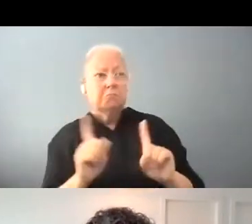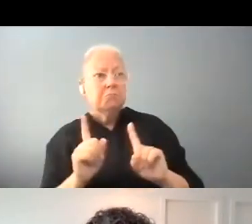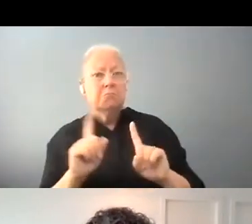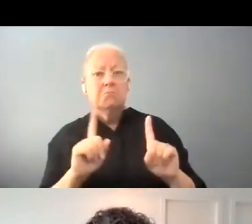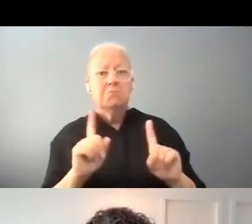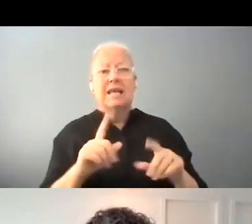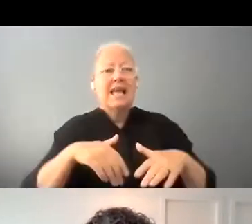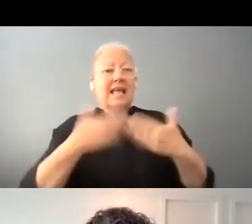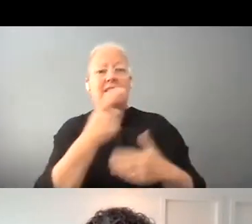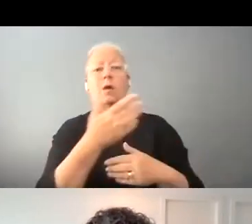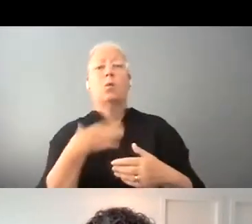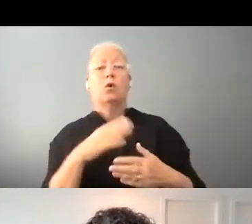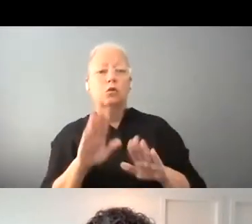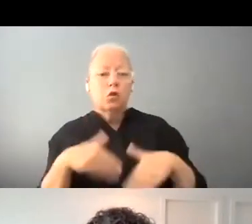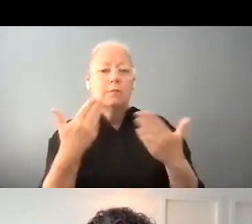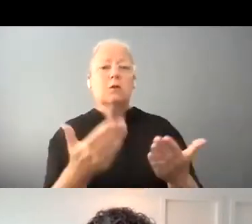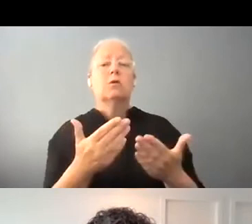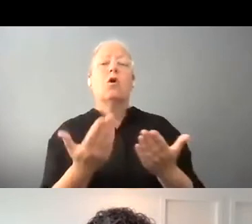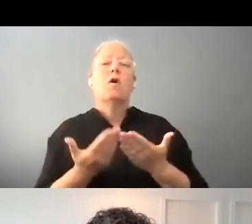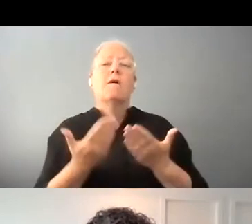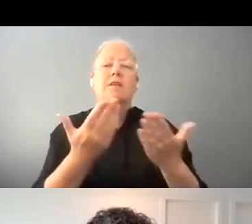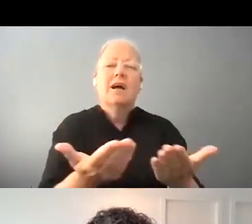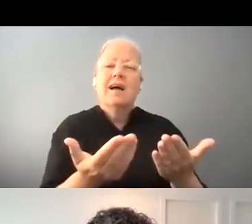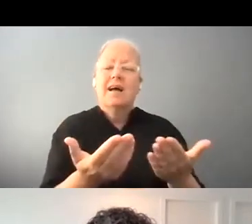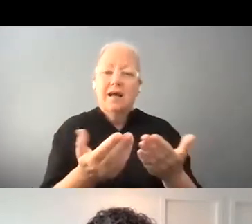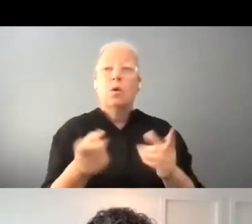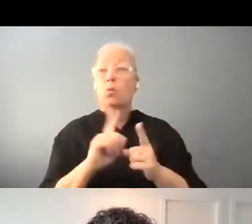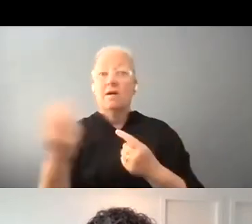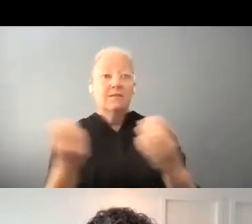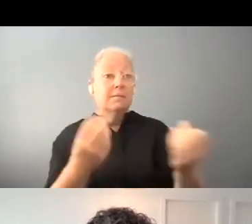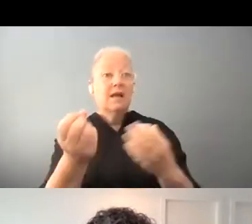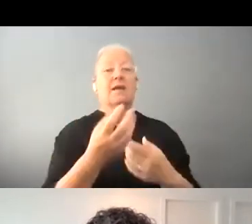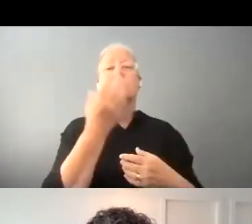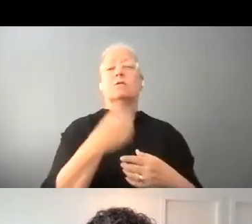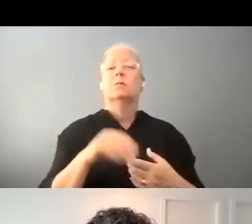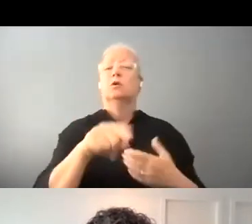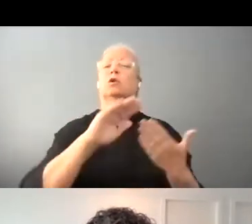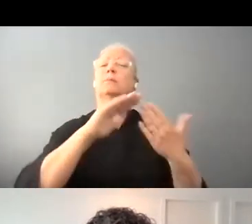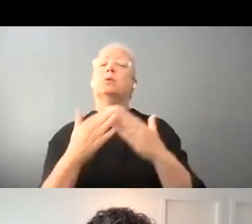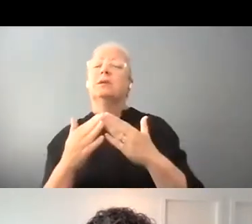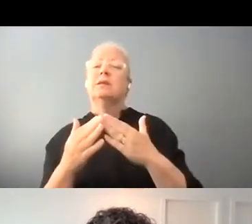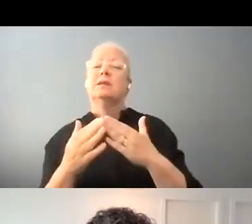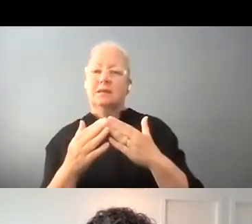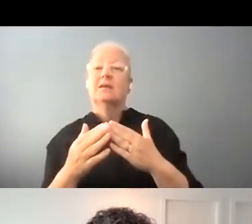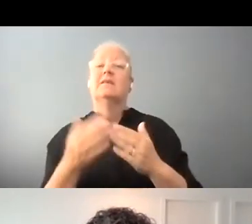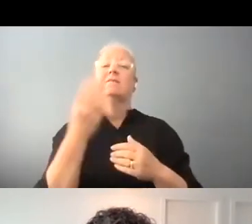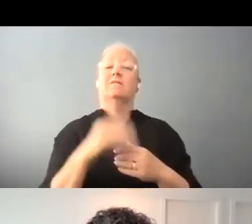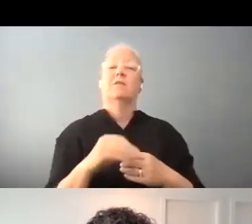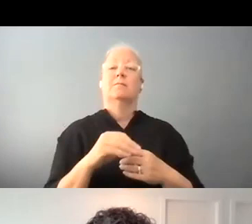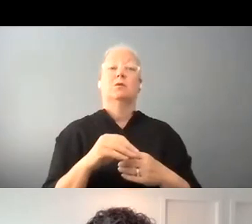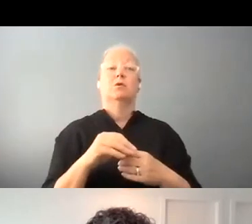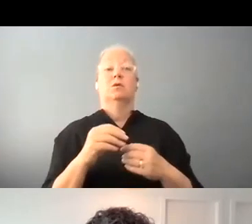want to contribute and offer. So take in all of that feedback from the community that you have, and from the team you're applying with, of